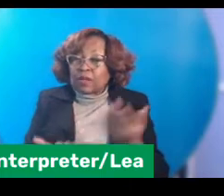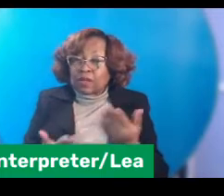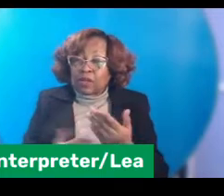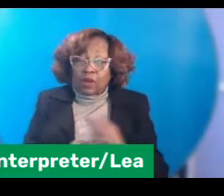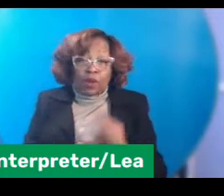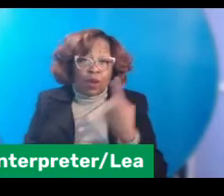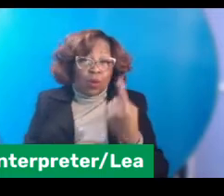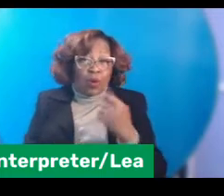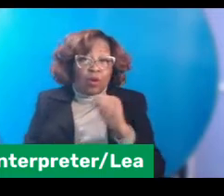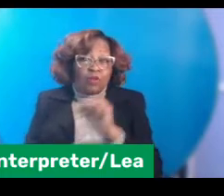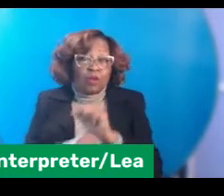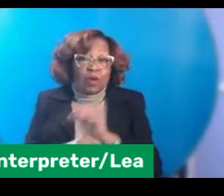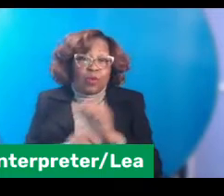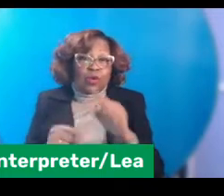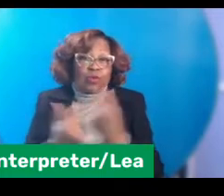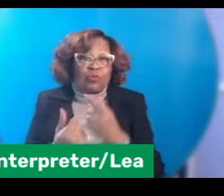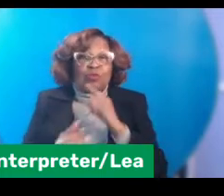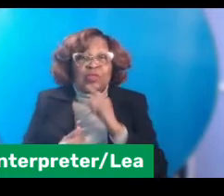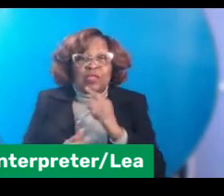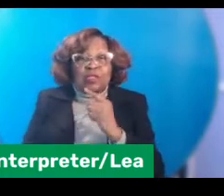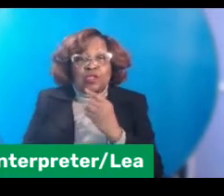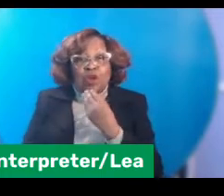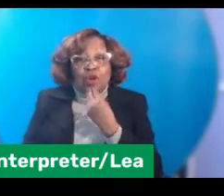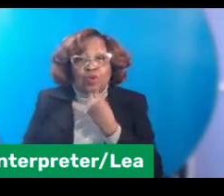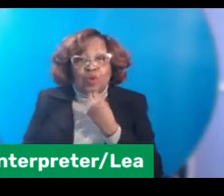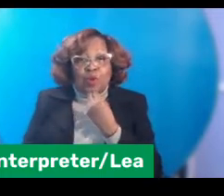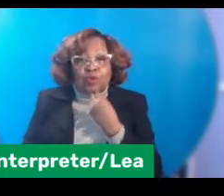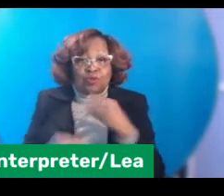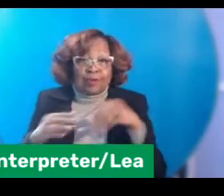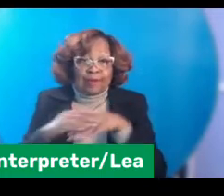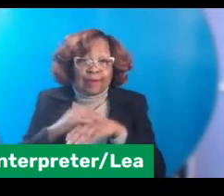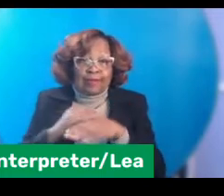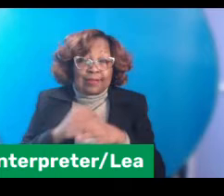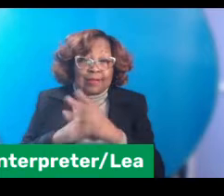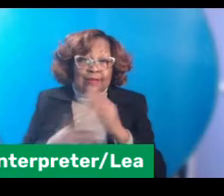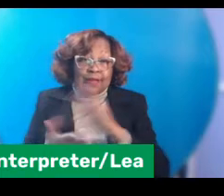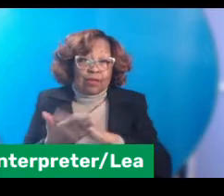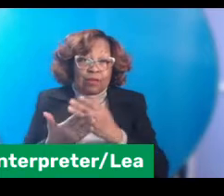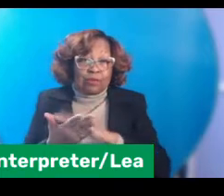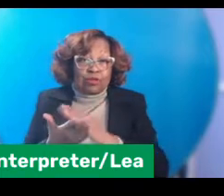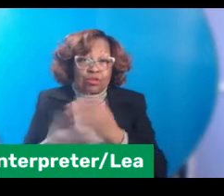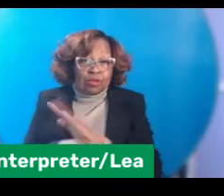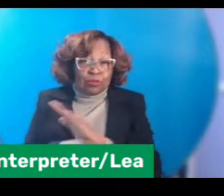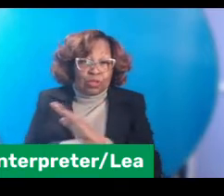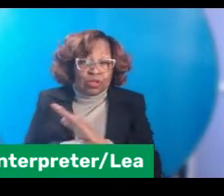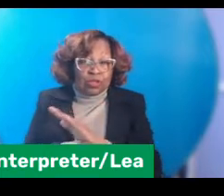our working groups is grocery access and culinary entrepreneurship. And let me